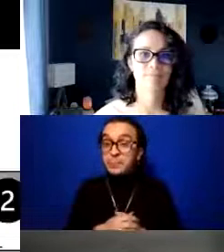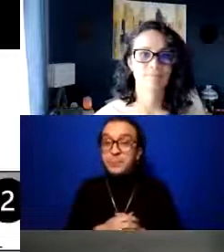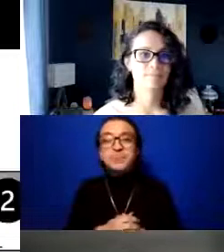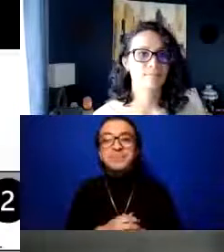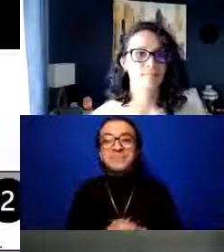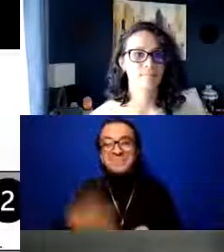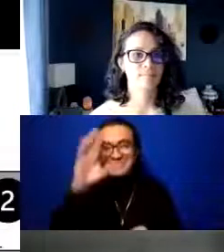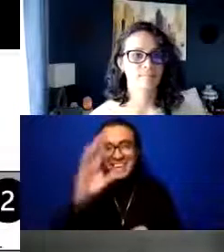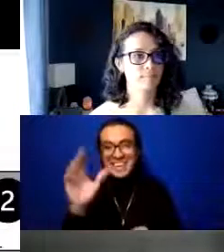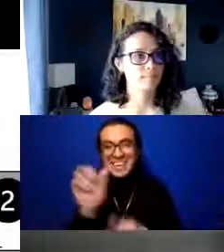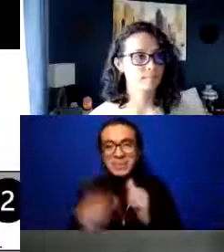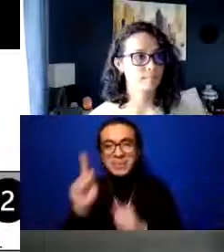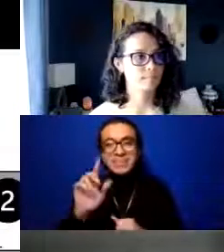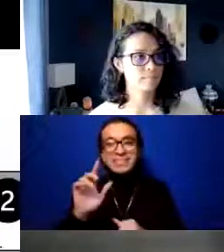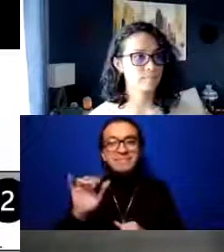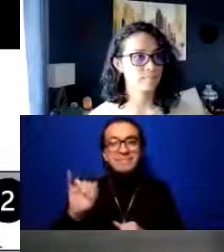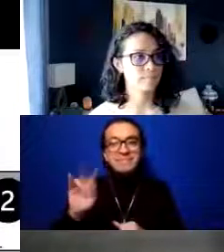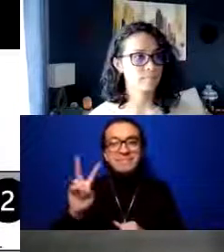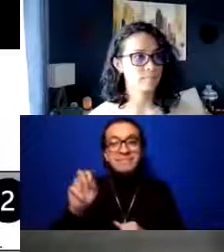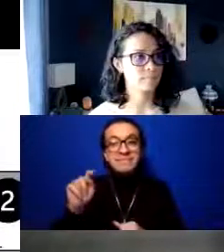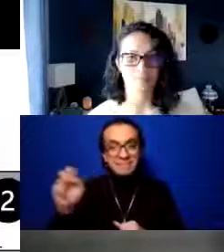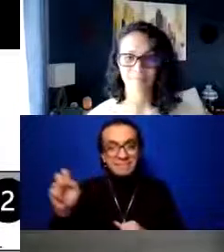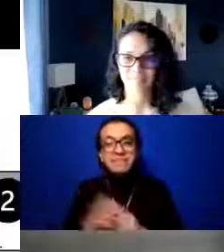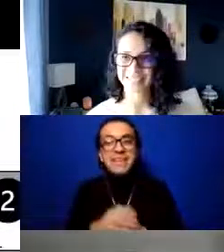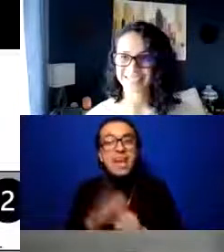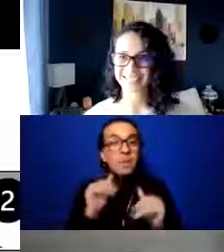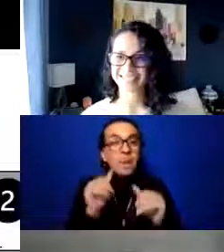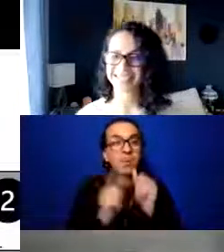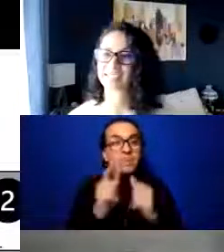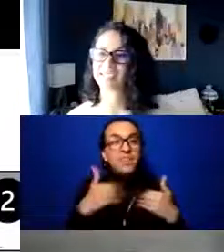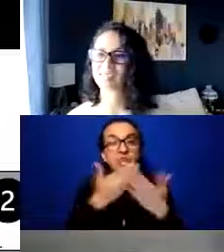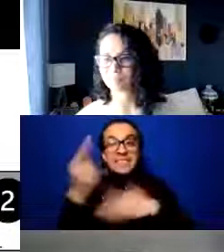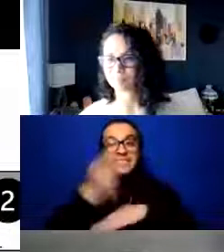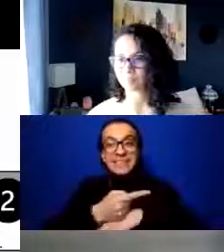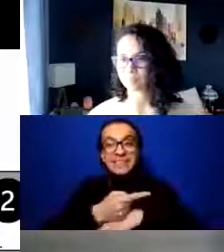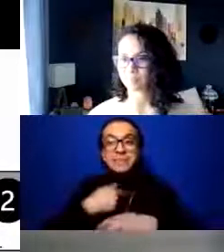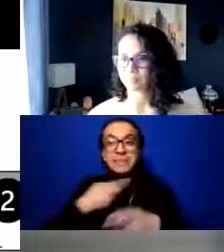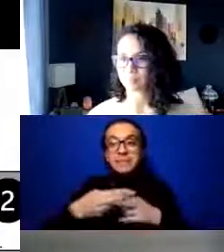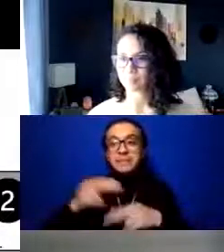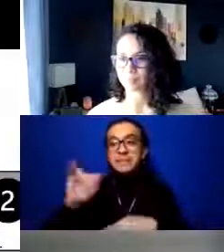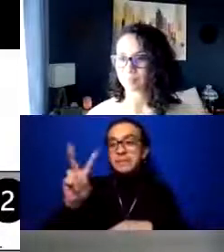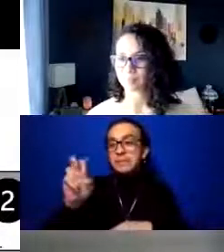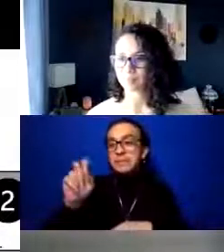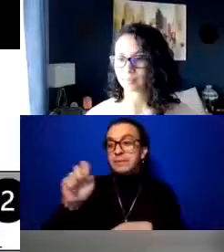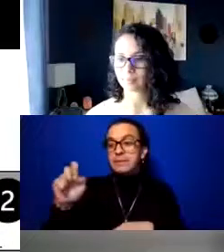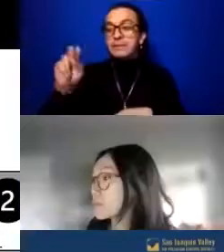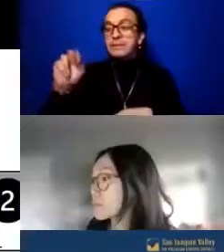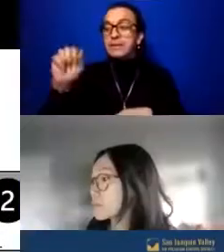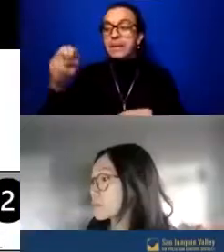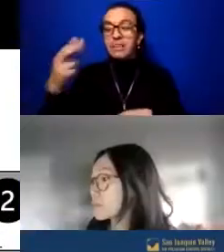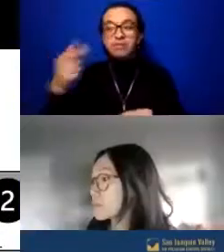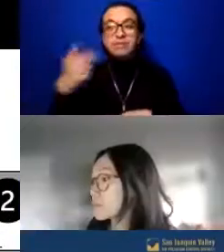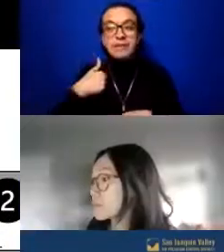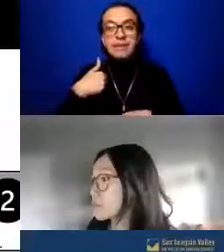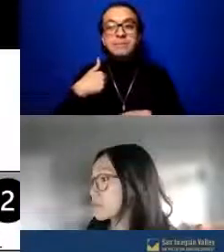Hi, everyone. Hope everybody's having a good day. My name is Yvette Nash, and I am the